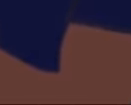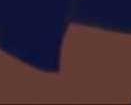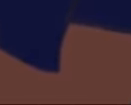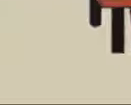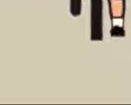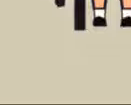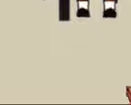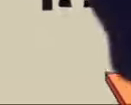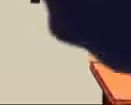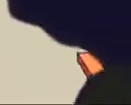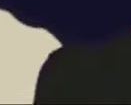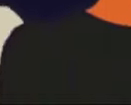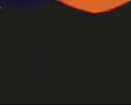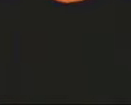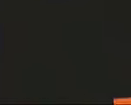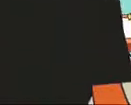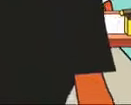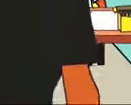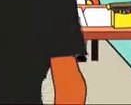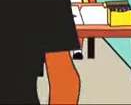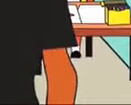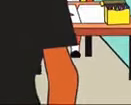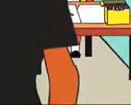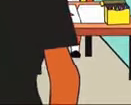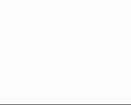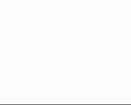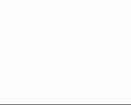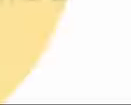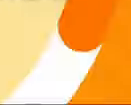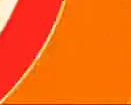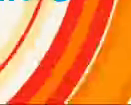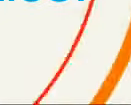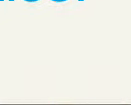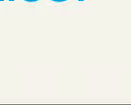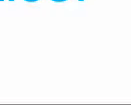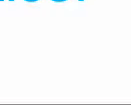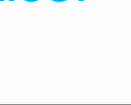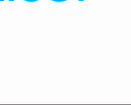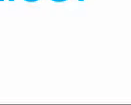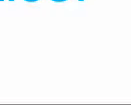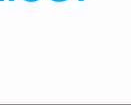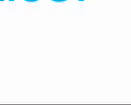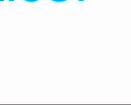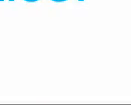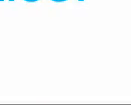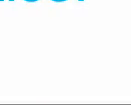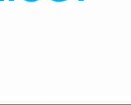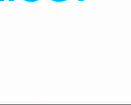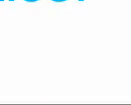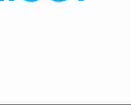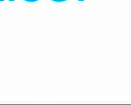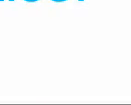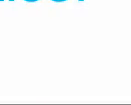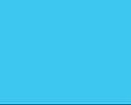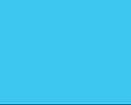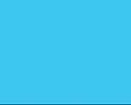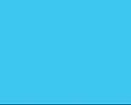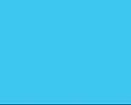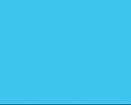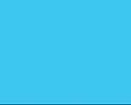options. The Ministry of Education is doing its part. Let's get our children back to school safely.